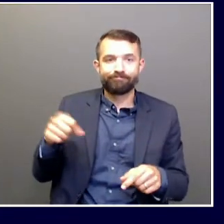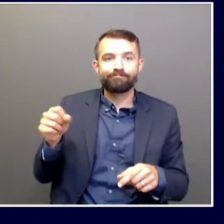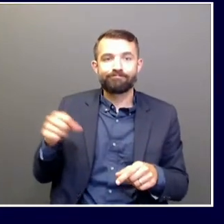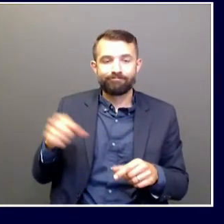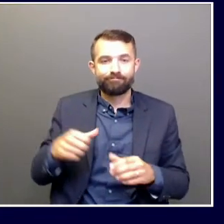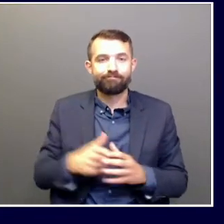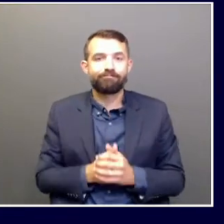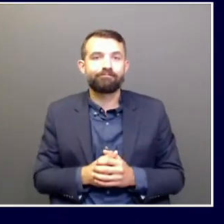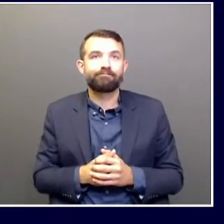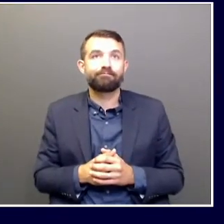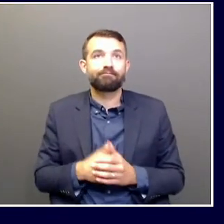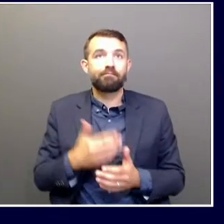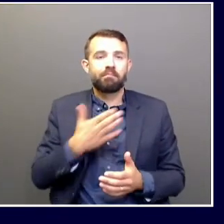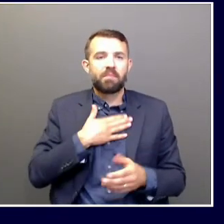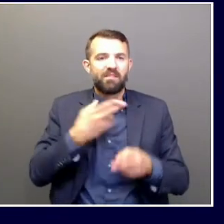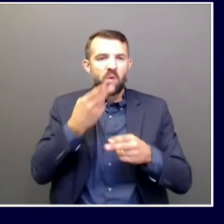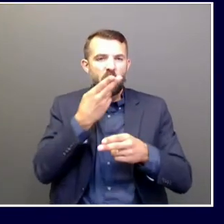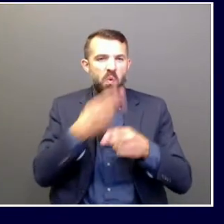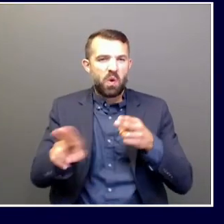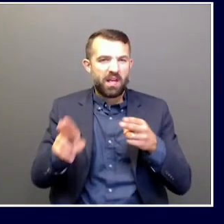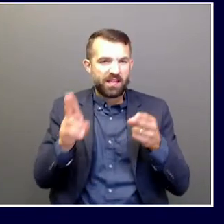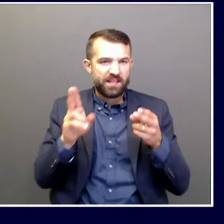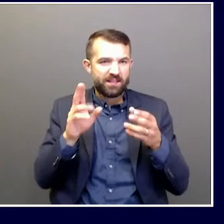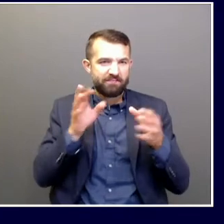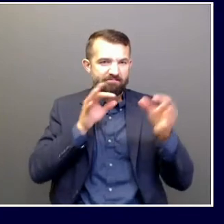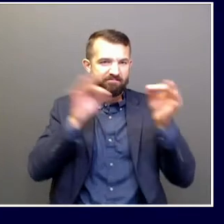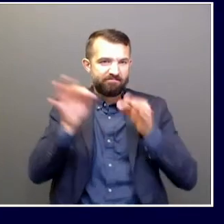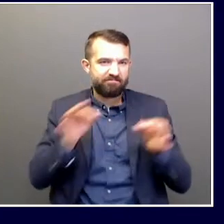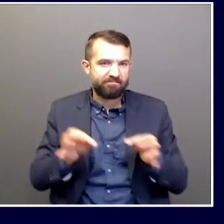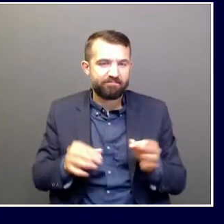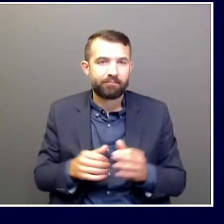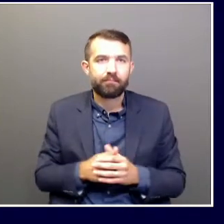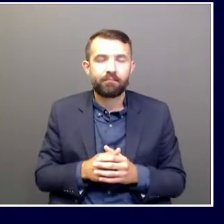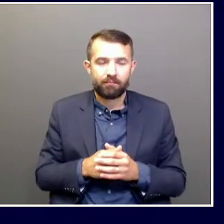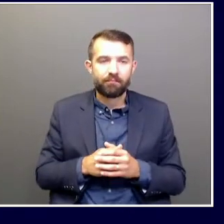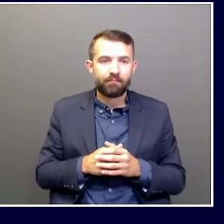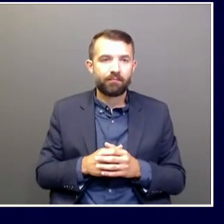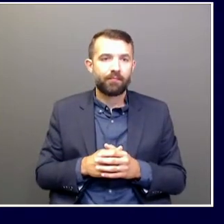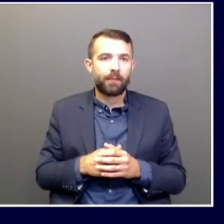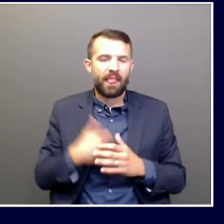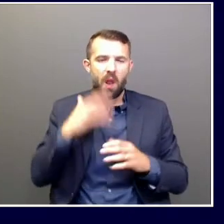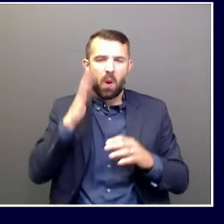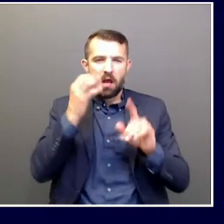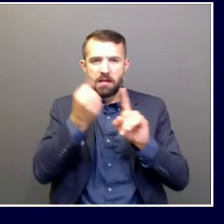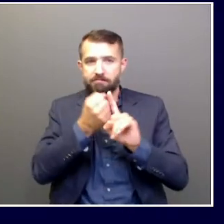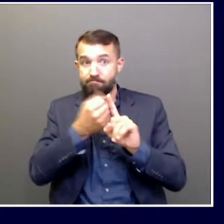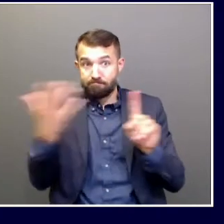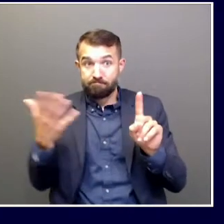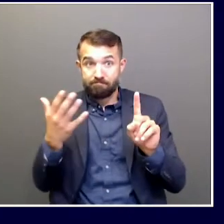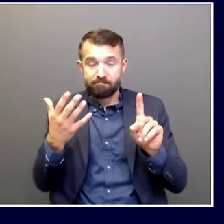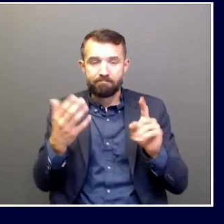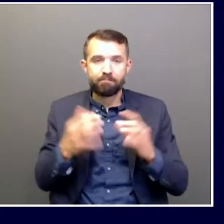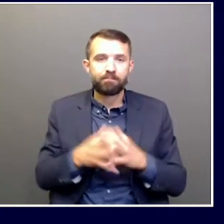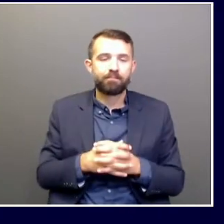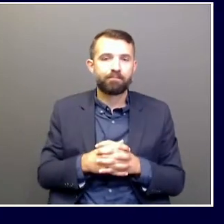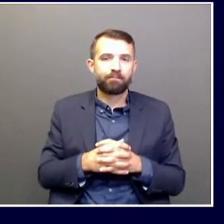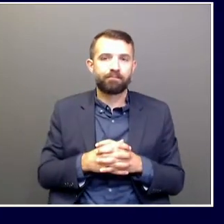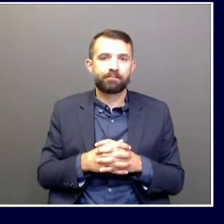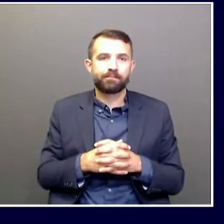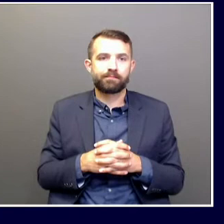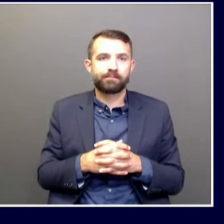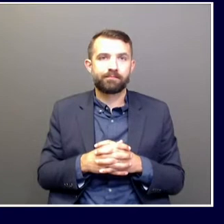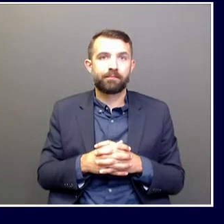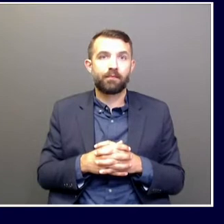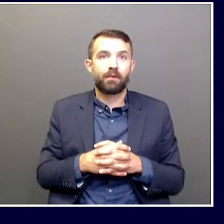quick second to just put that in a bit of epidemiological context. There's a really common thought experiment in epidemiology. Take